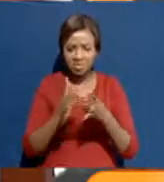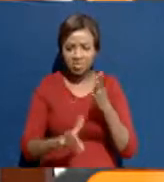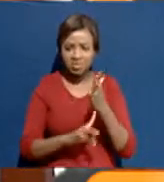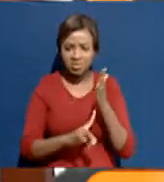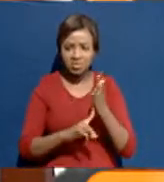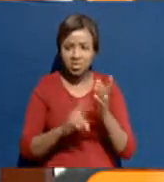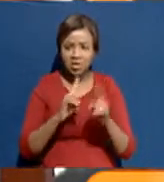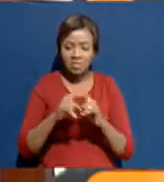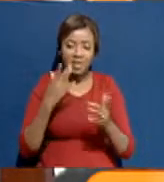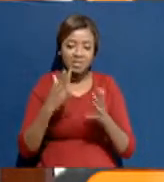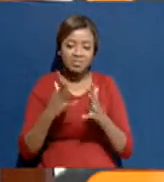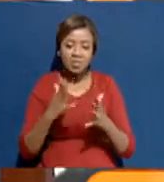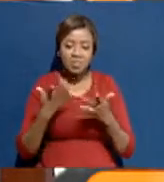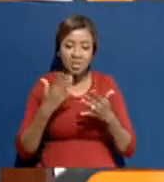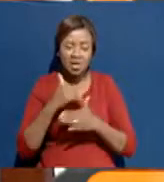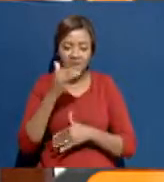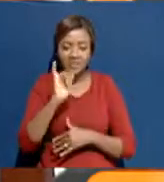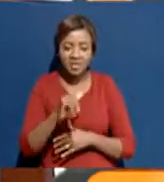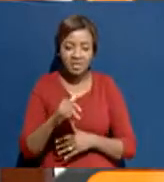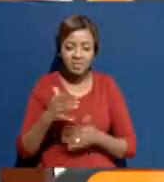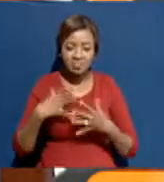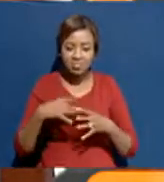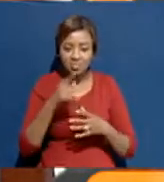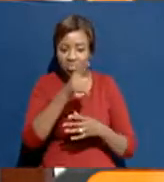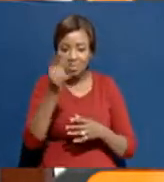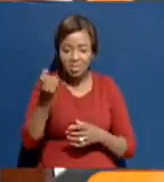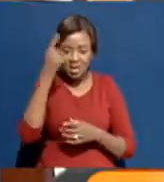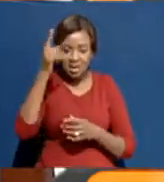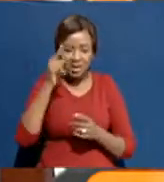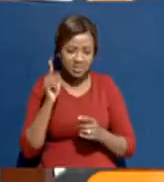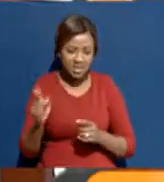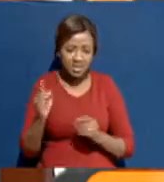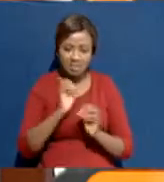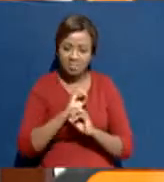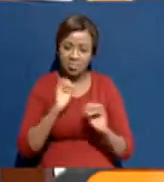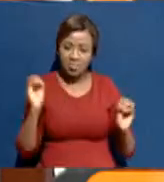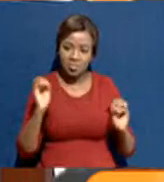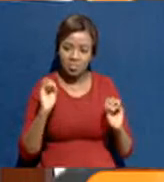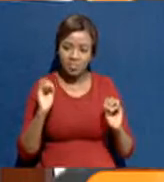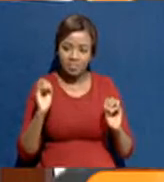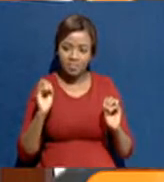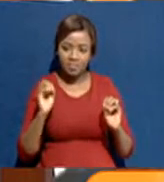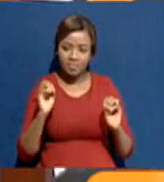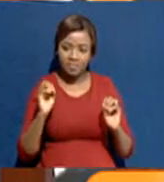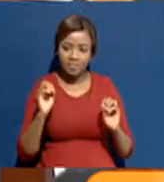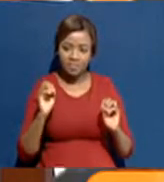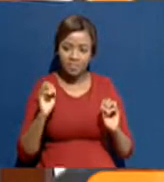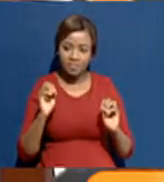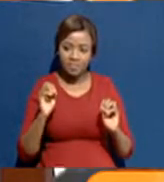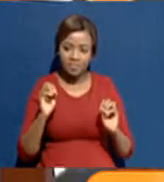the wrong impression, maybe, or he was misunderstood by those who were listening to him, that he was